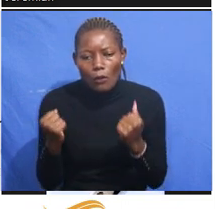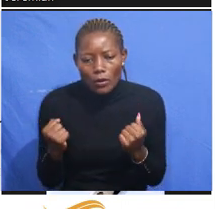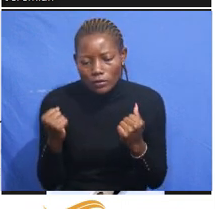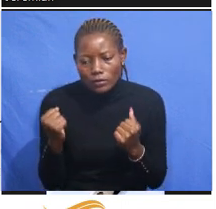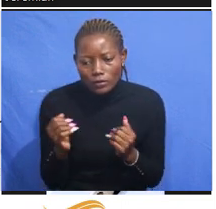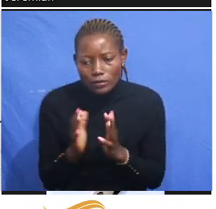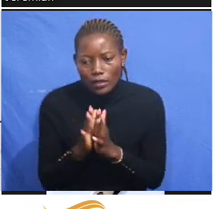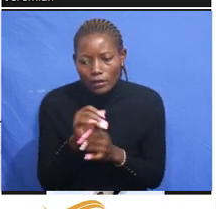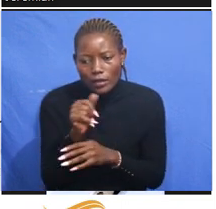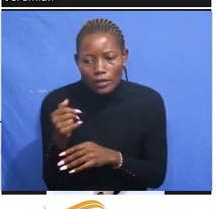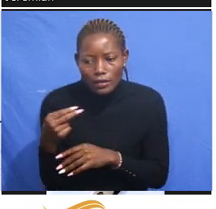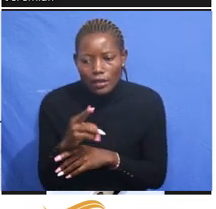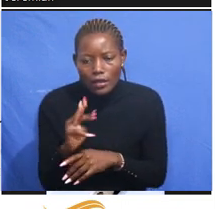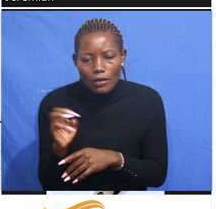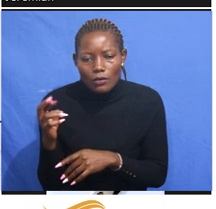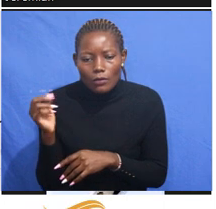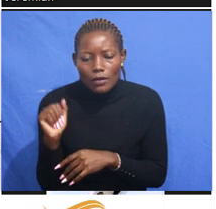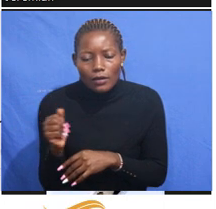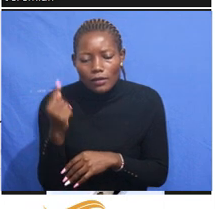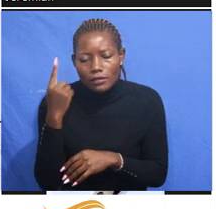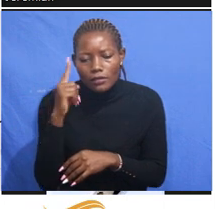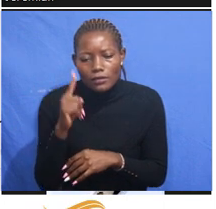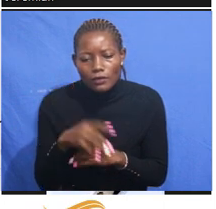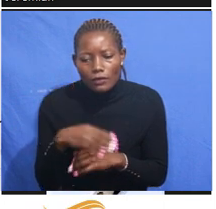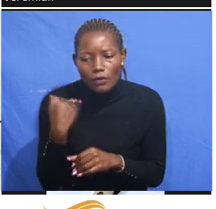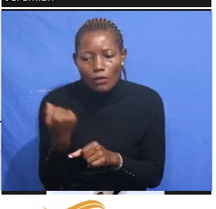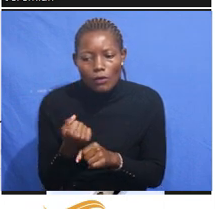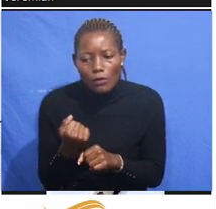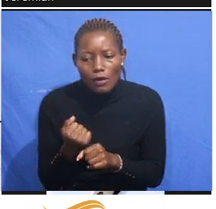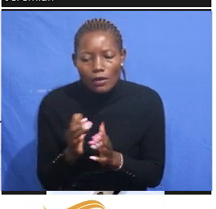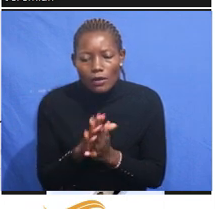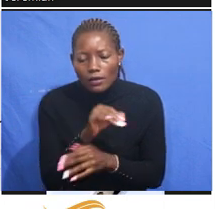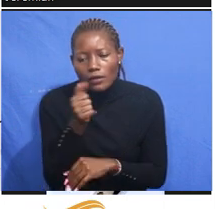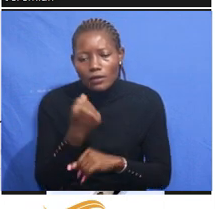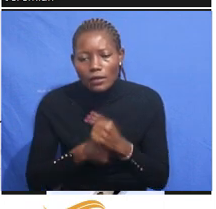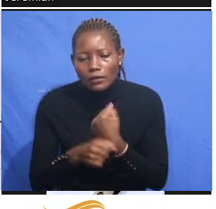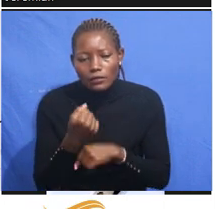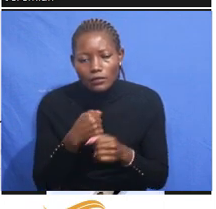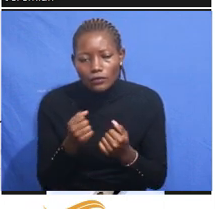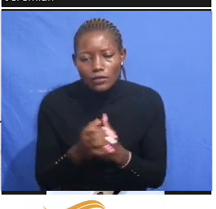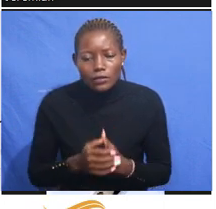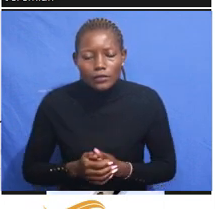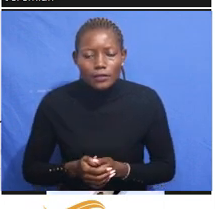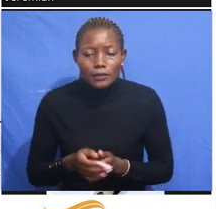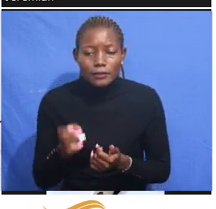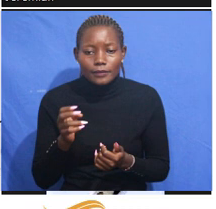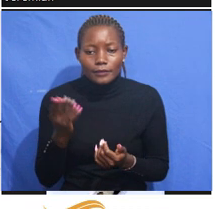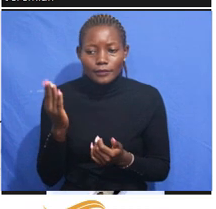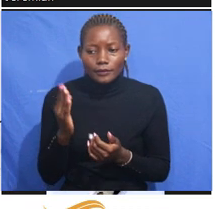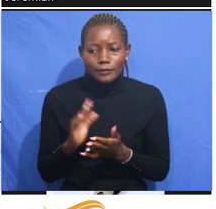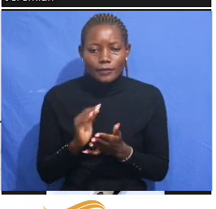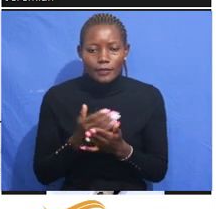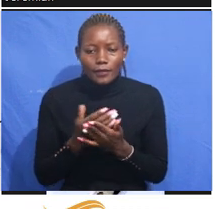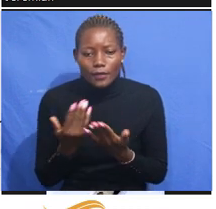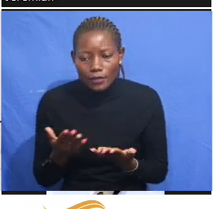while the humerus is more for manipulation and other activities that come in throwing. So those are the things that you